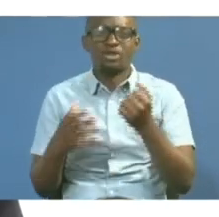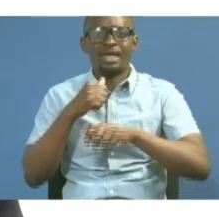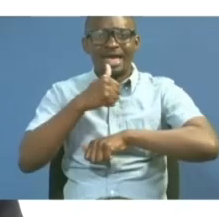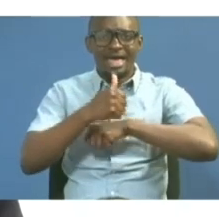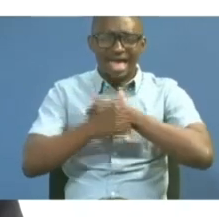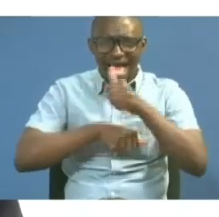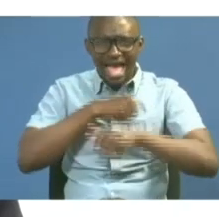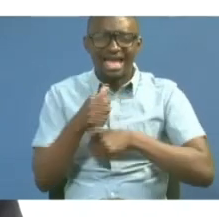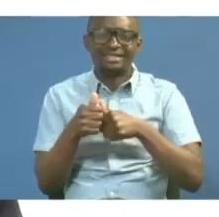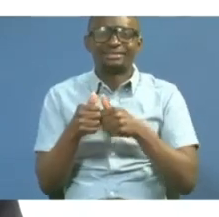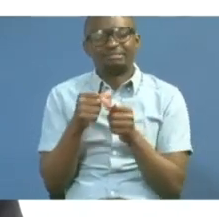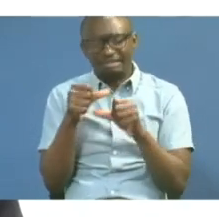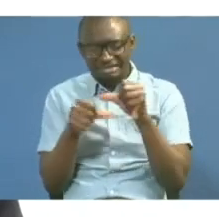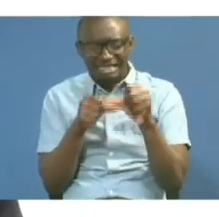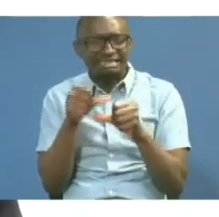and also